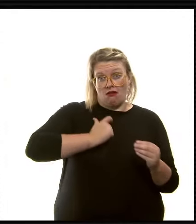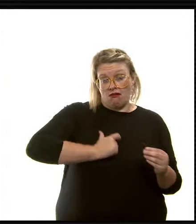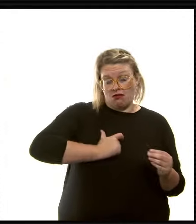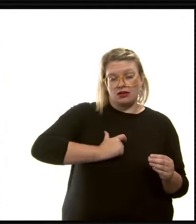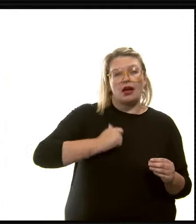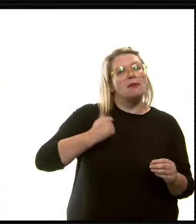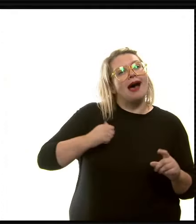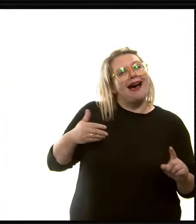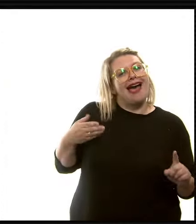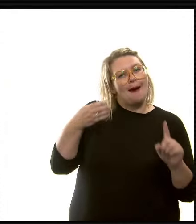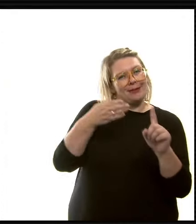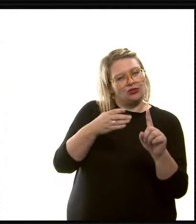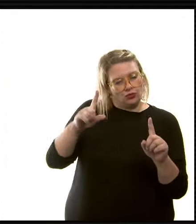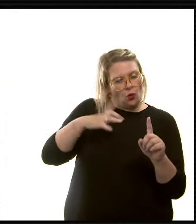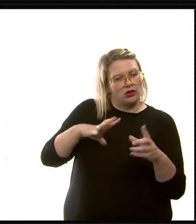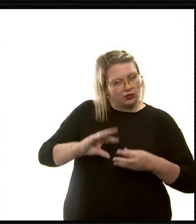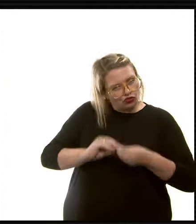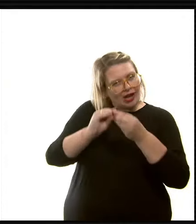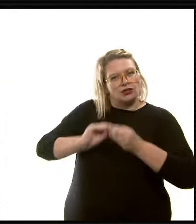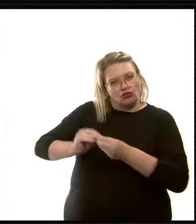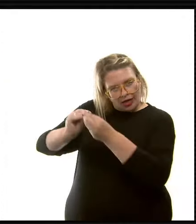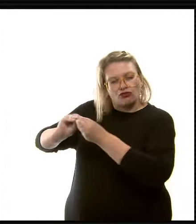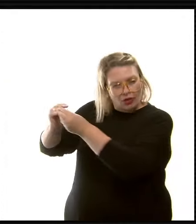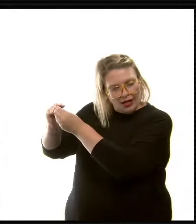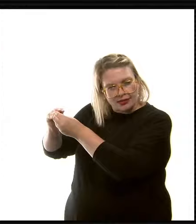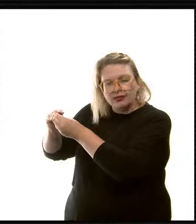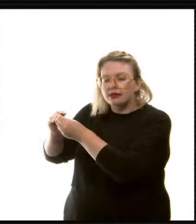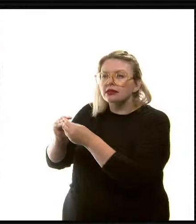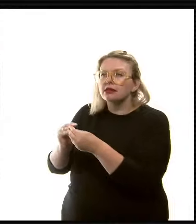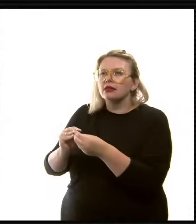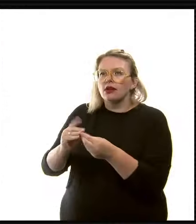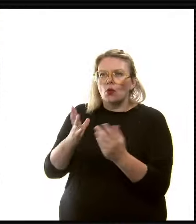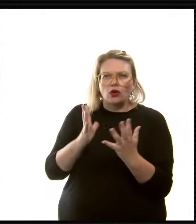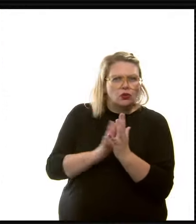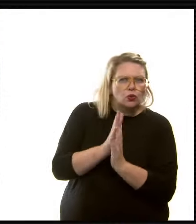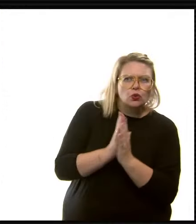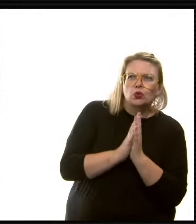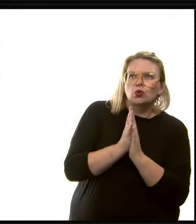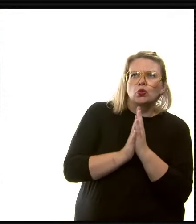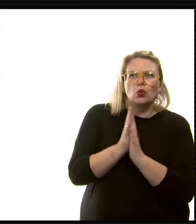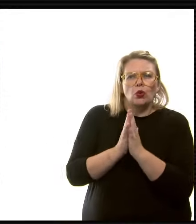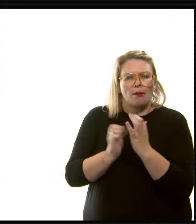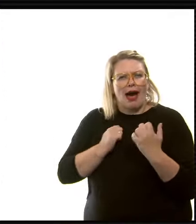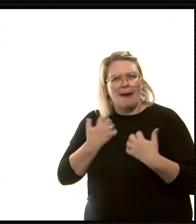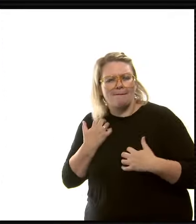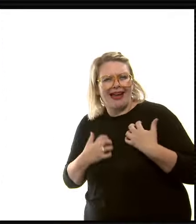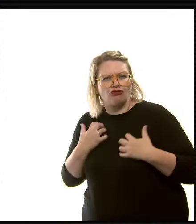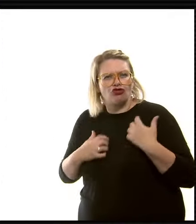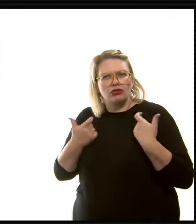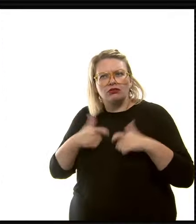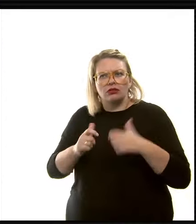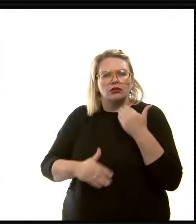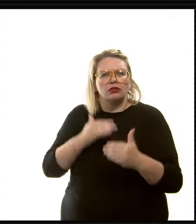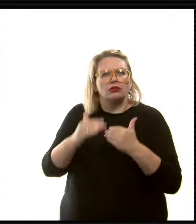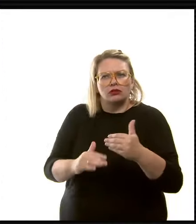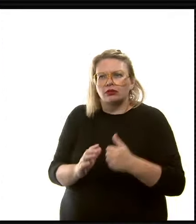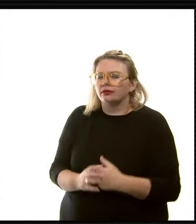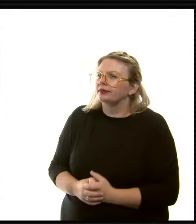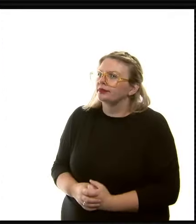fundamentally is to keep creating, to keep that fire, keep the passion alive.